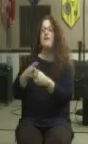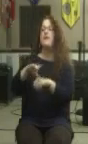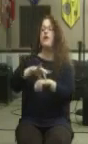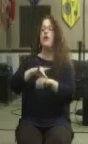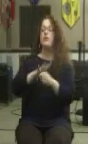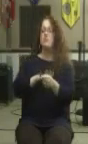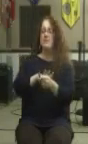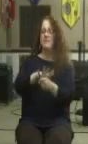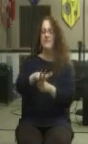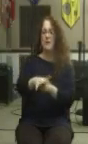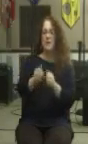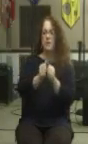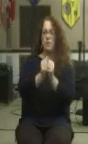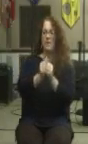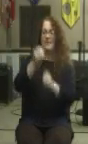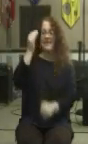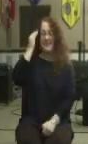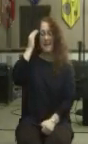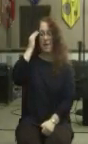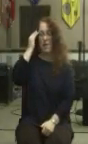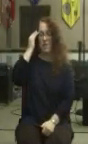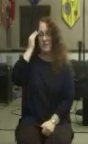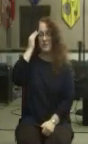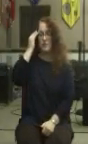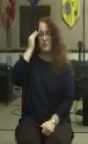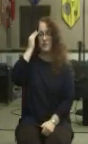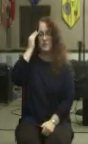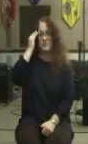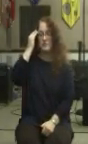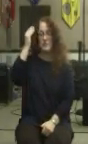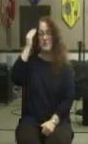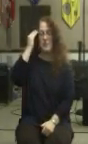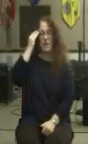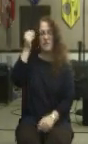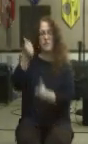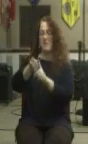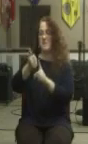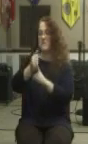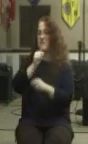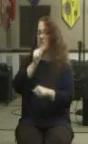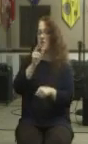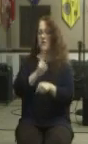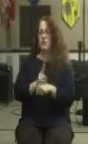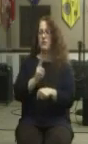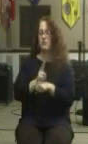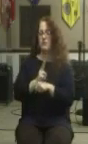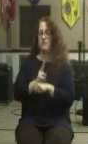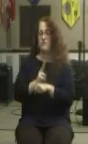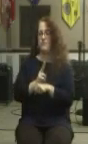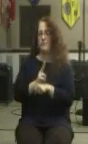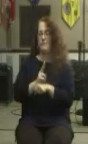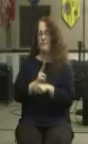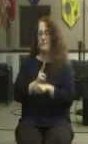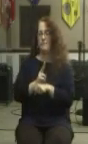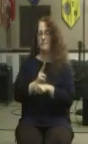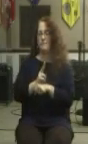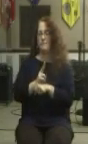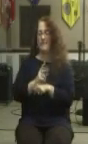And the earth shall be filled with the knowledge. Knowledge by itself, it's not useful.